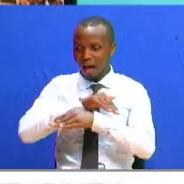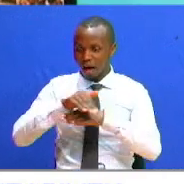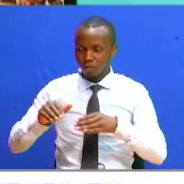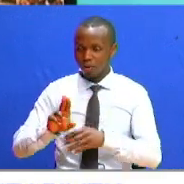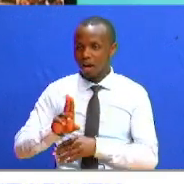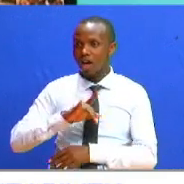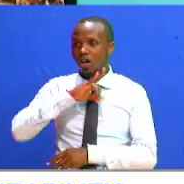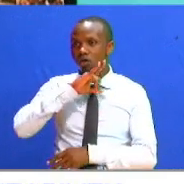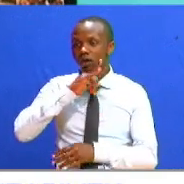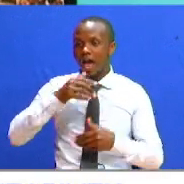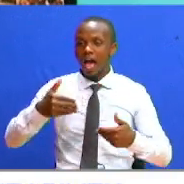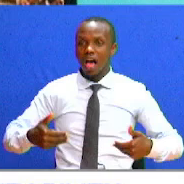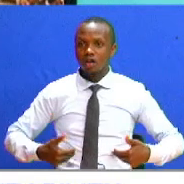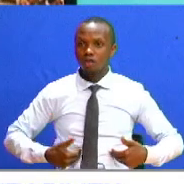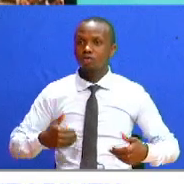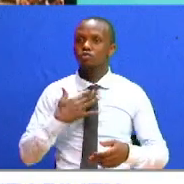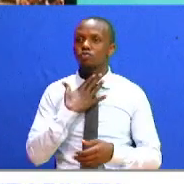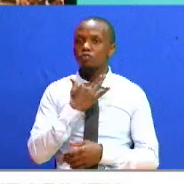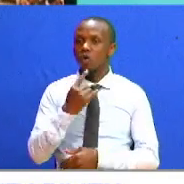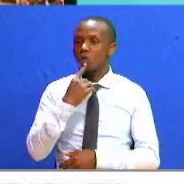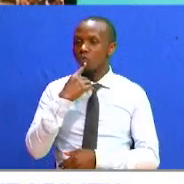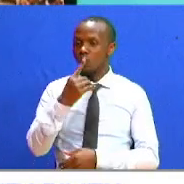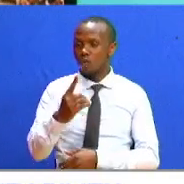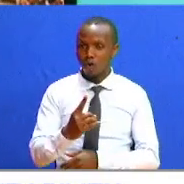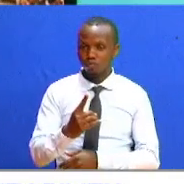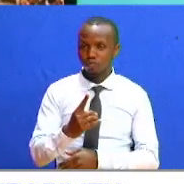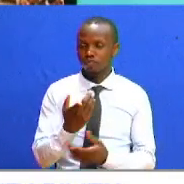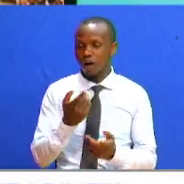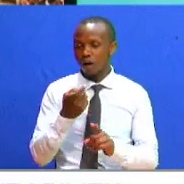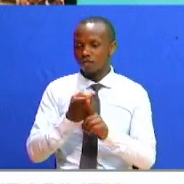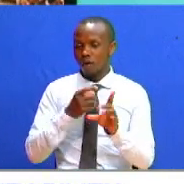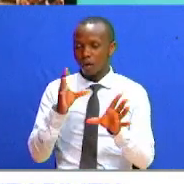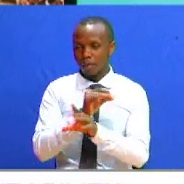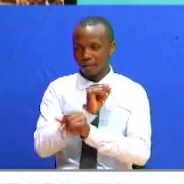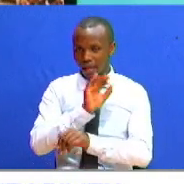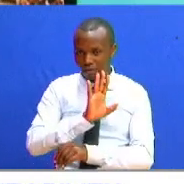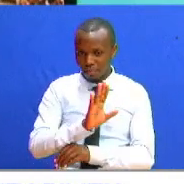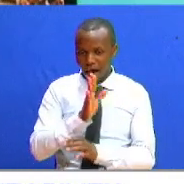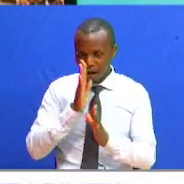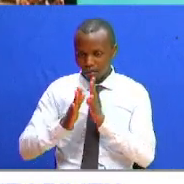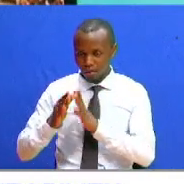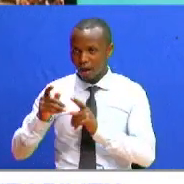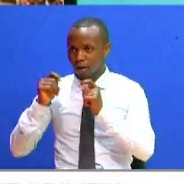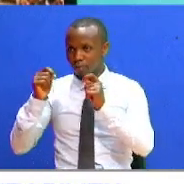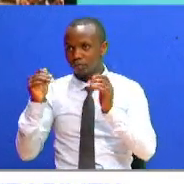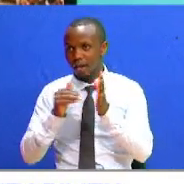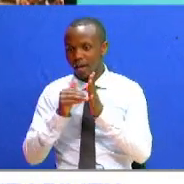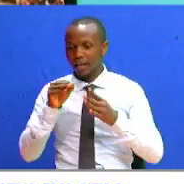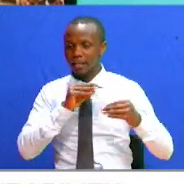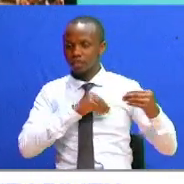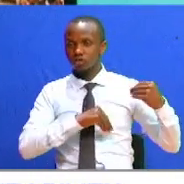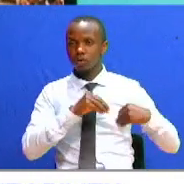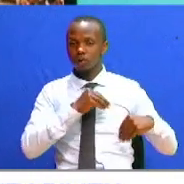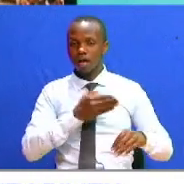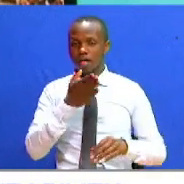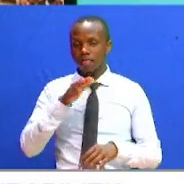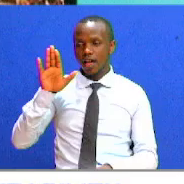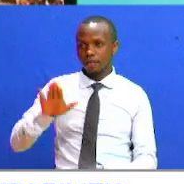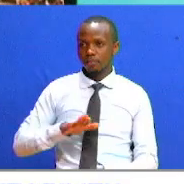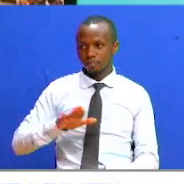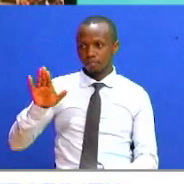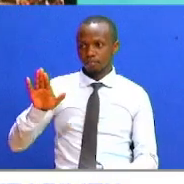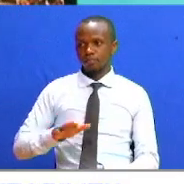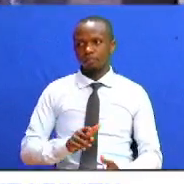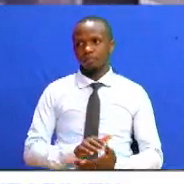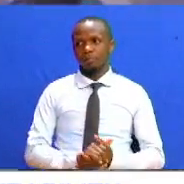youth are defying warnings from President Yoweri Museveni as they prepare to protest against corruption at parliament. Here are the